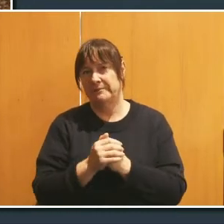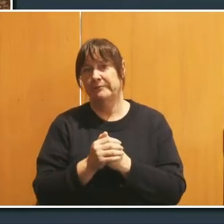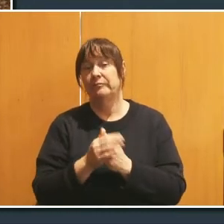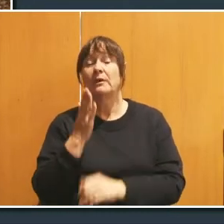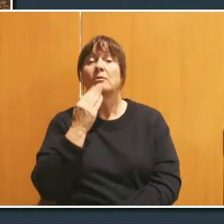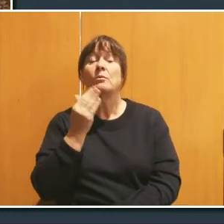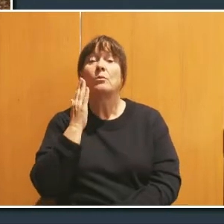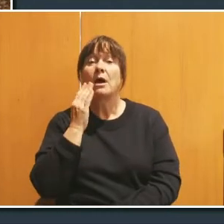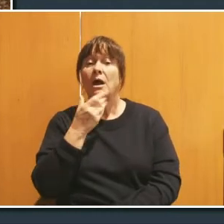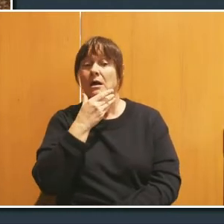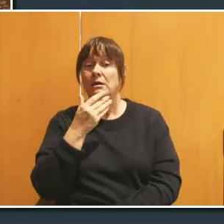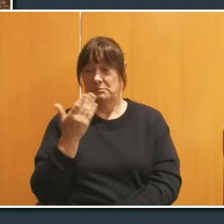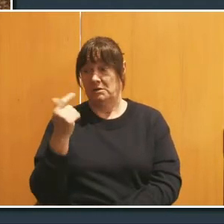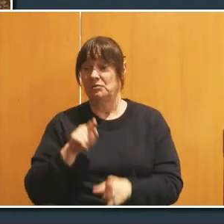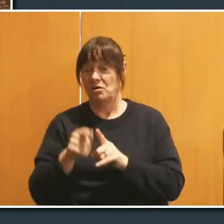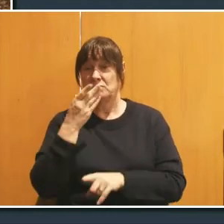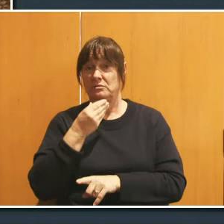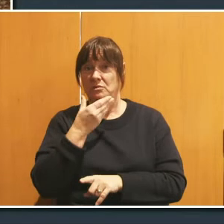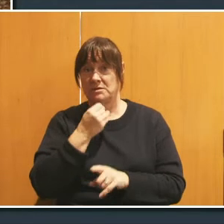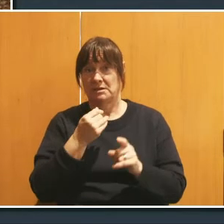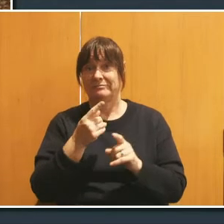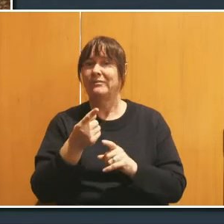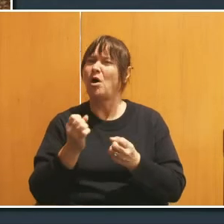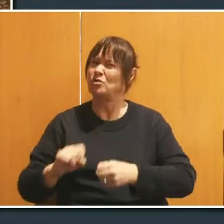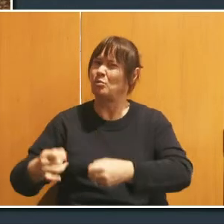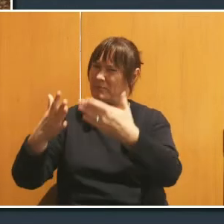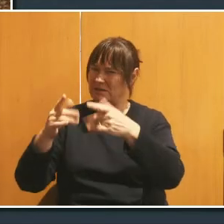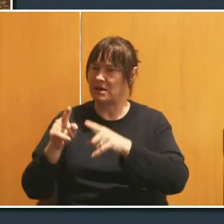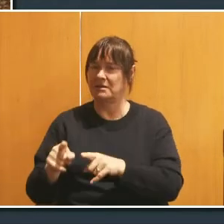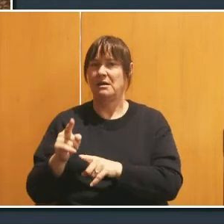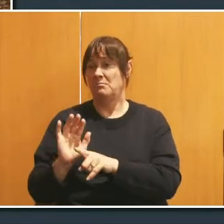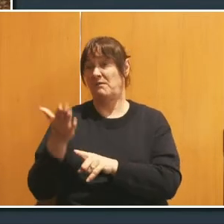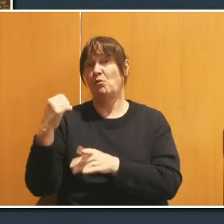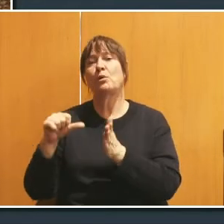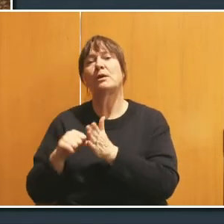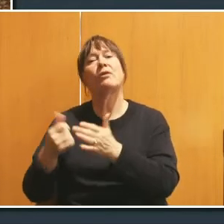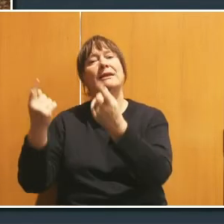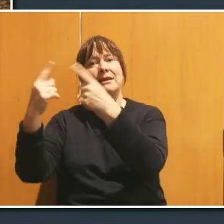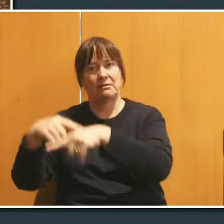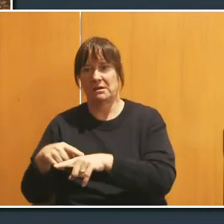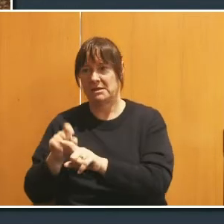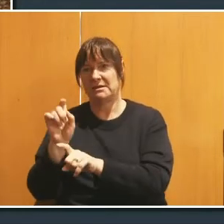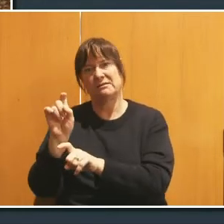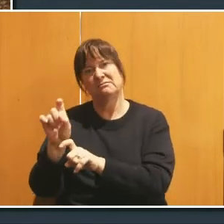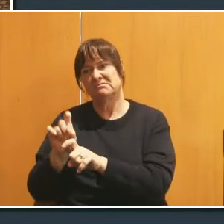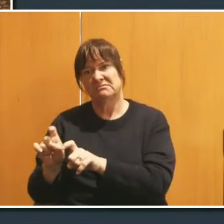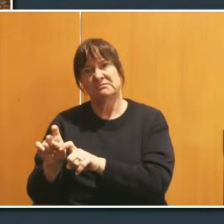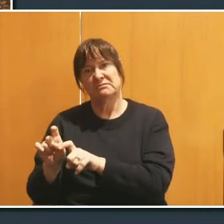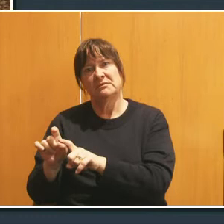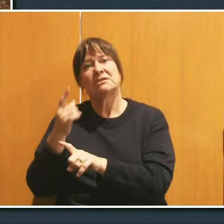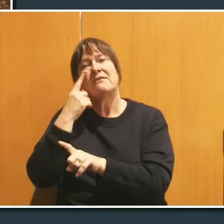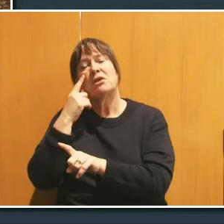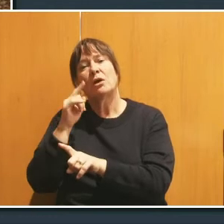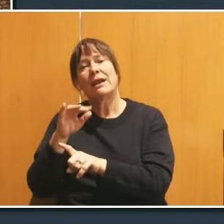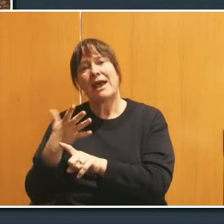calculator, that was on the website, no longer there, that was on the website to have a look at